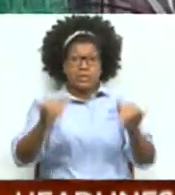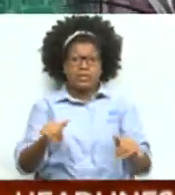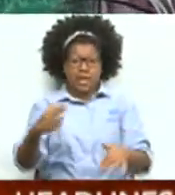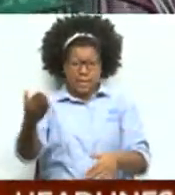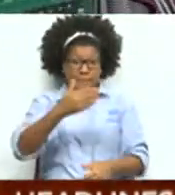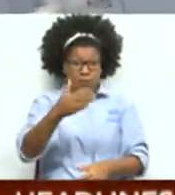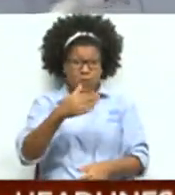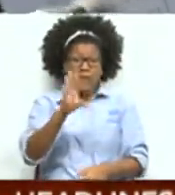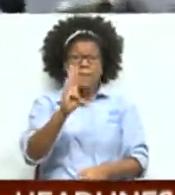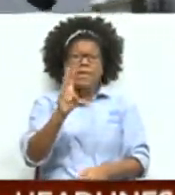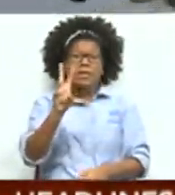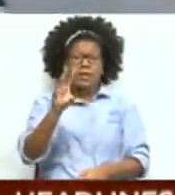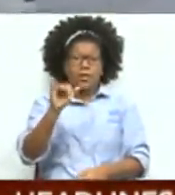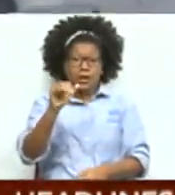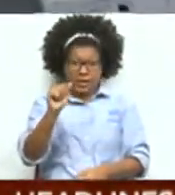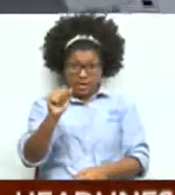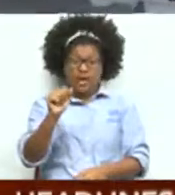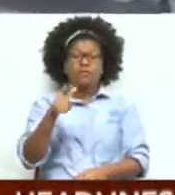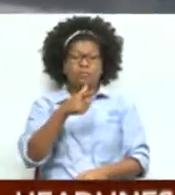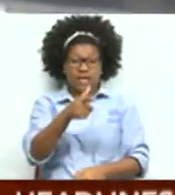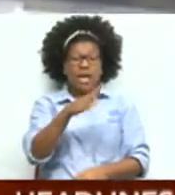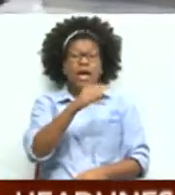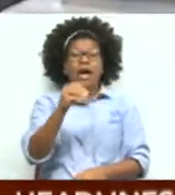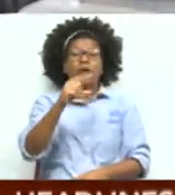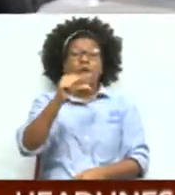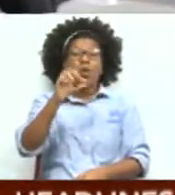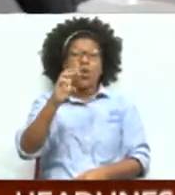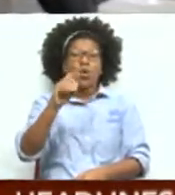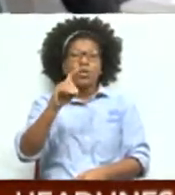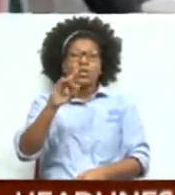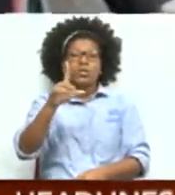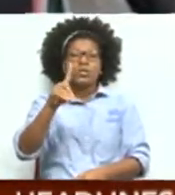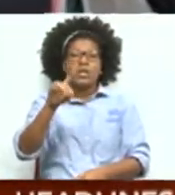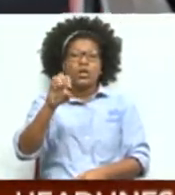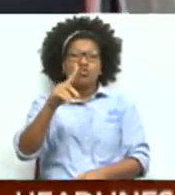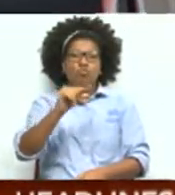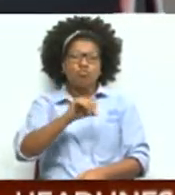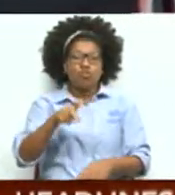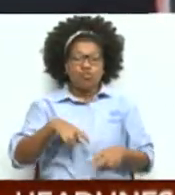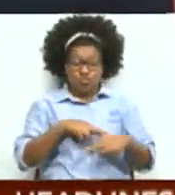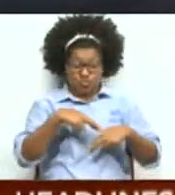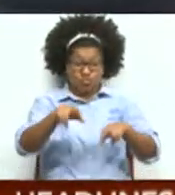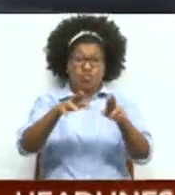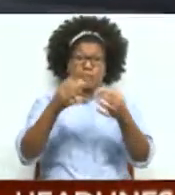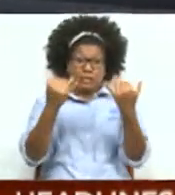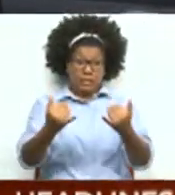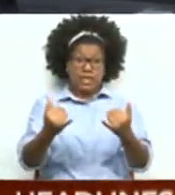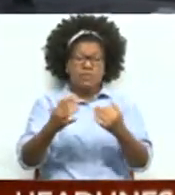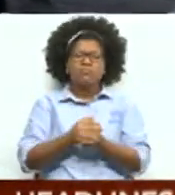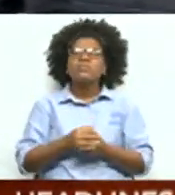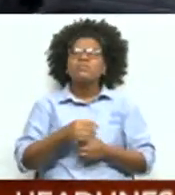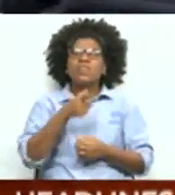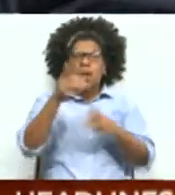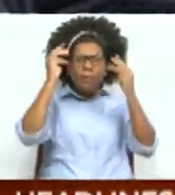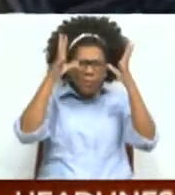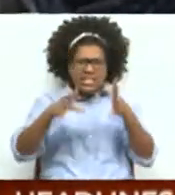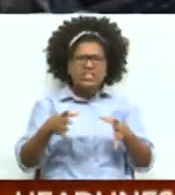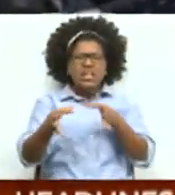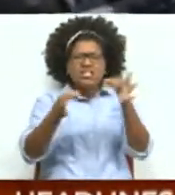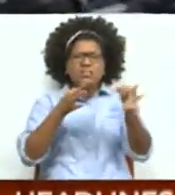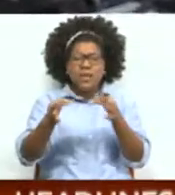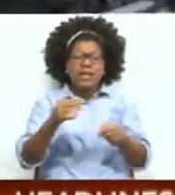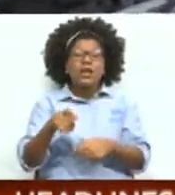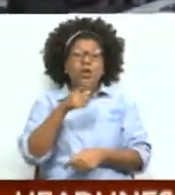and Golden Grove Road today, Minister Rohan Sinanan explained that these detectors, which cost $200,000